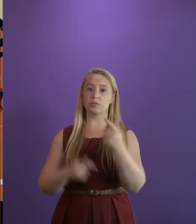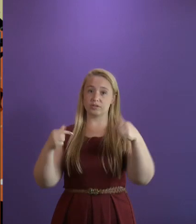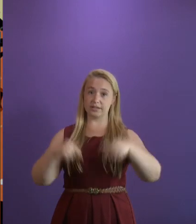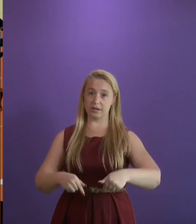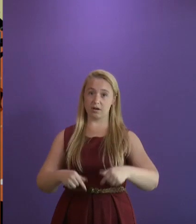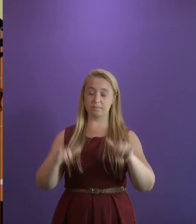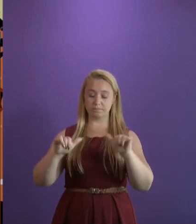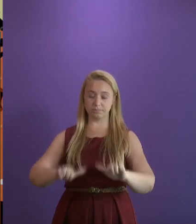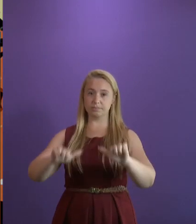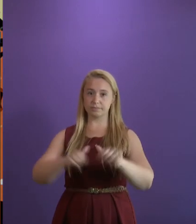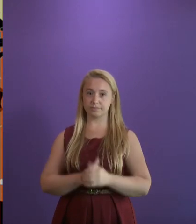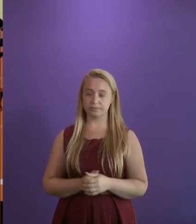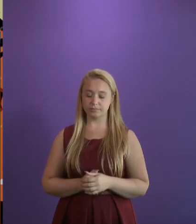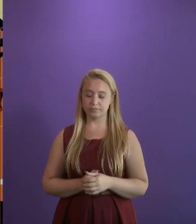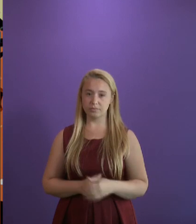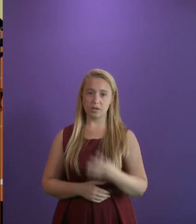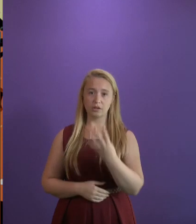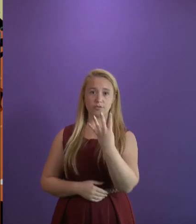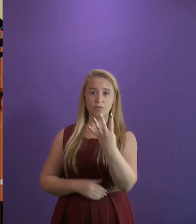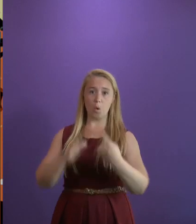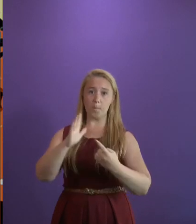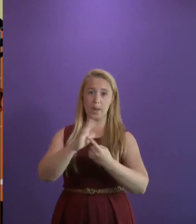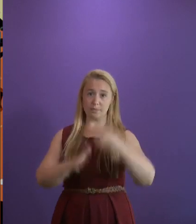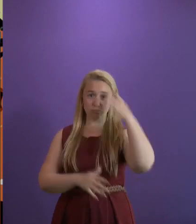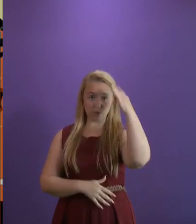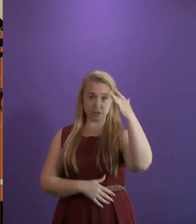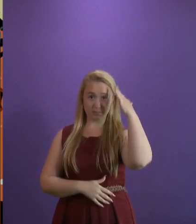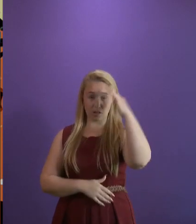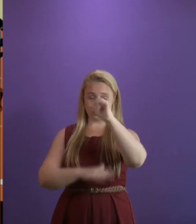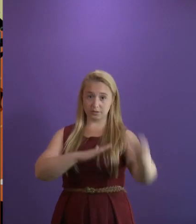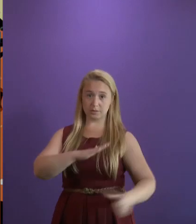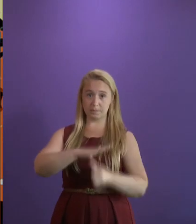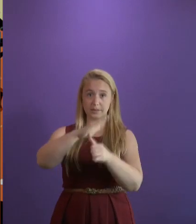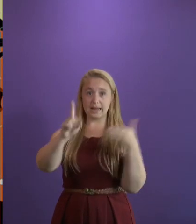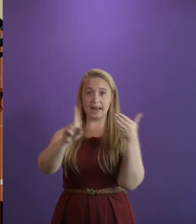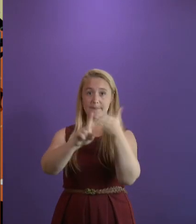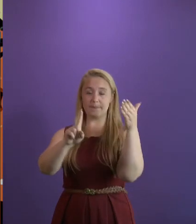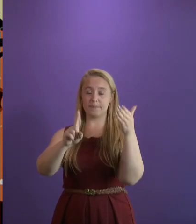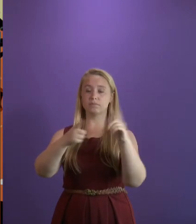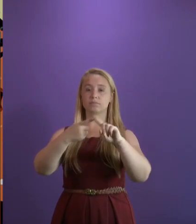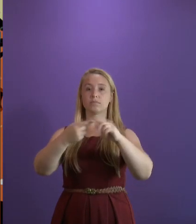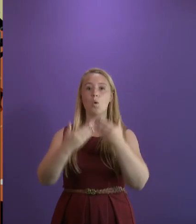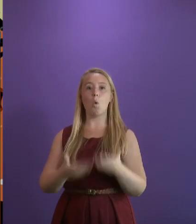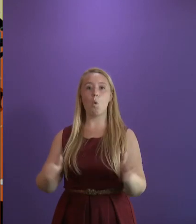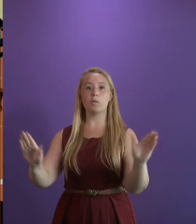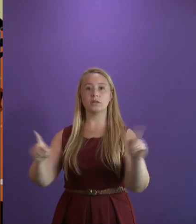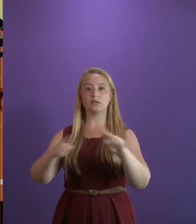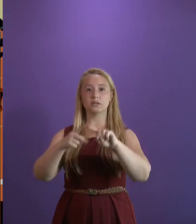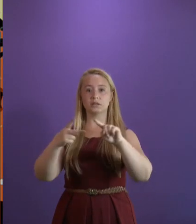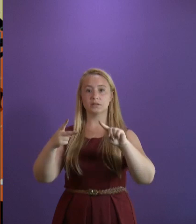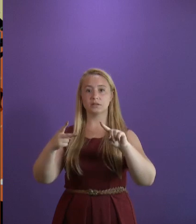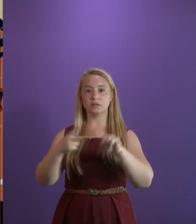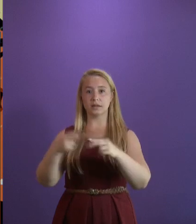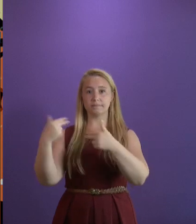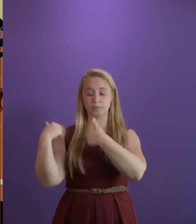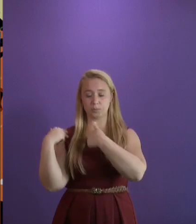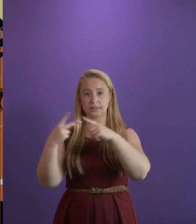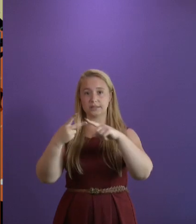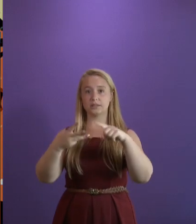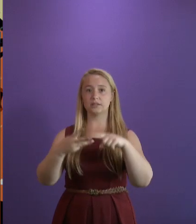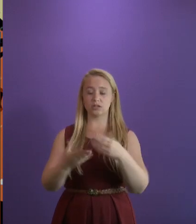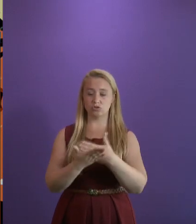reconvened. There were 4 main principles underpinning the aims: openness, accountability, the sharing of power